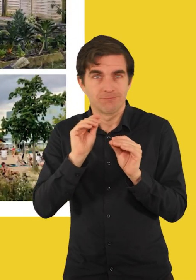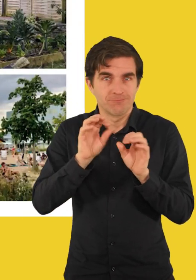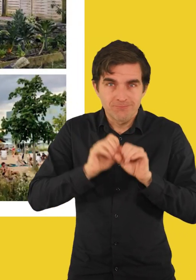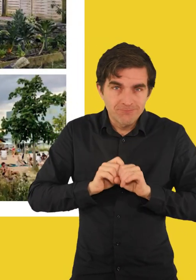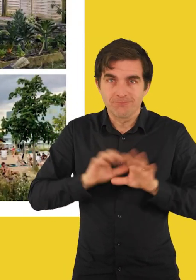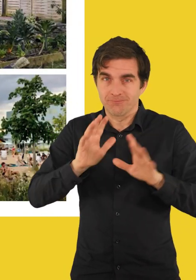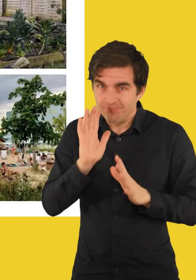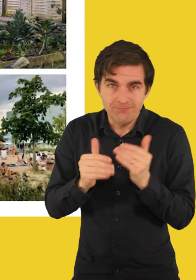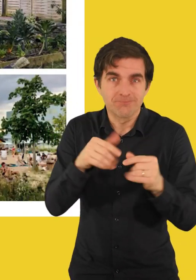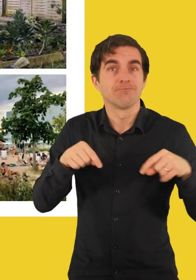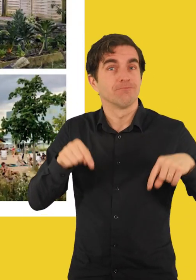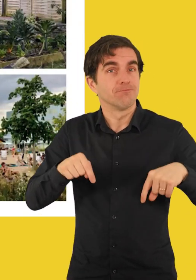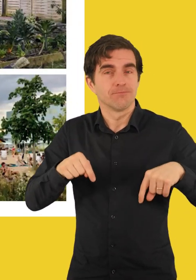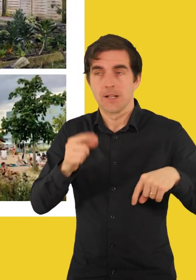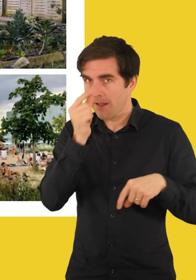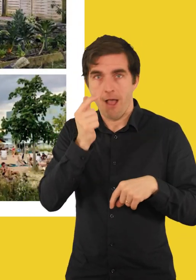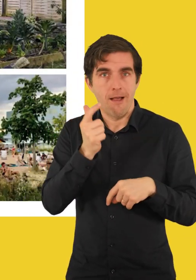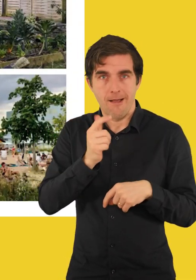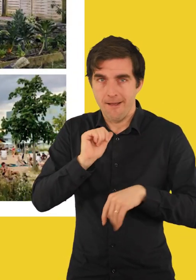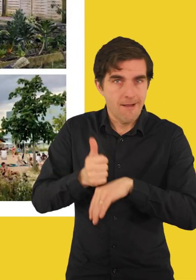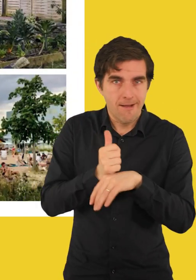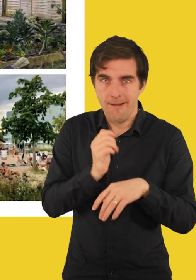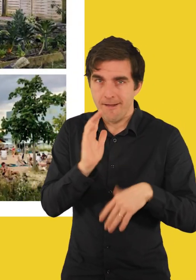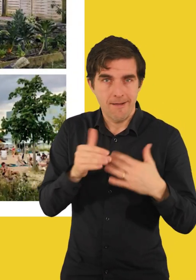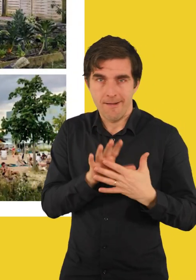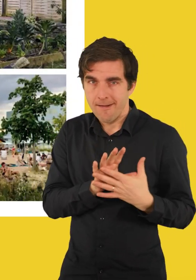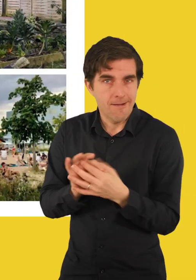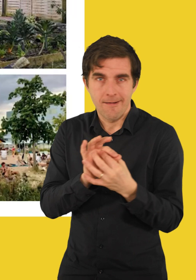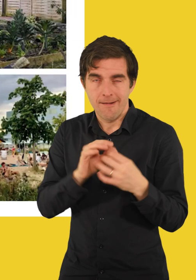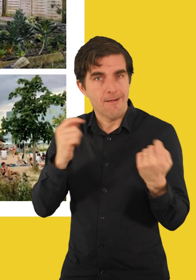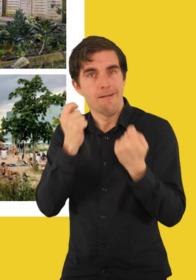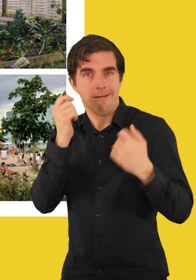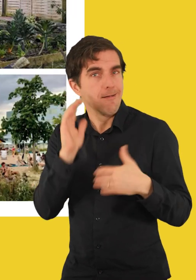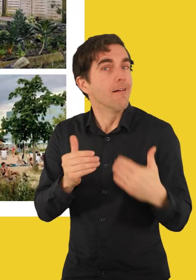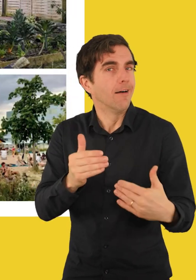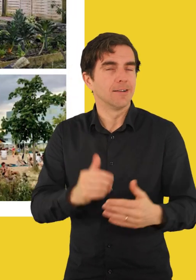trying to bring some of the tools in